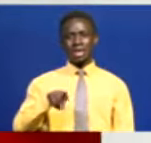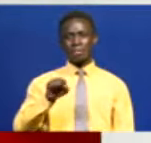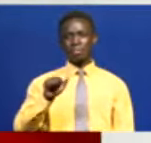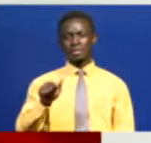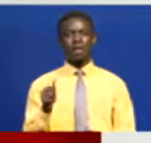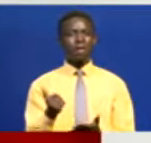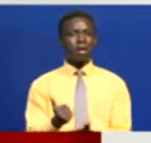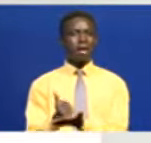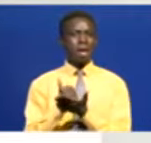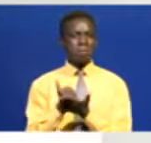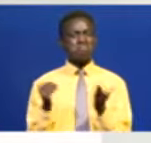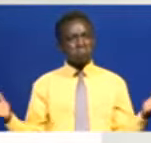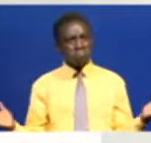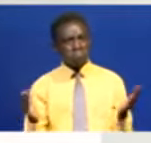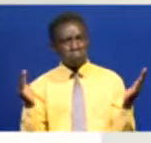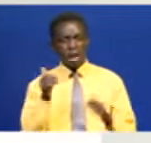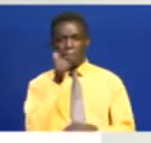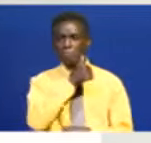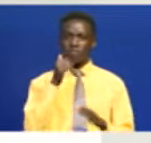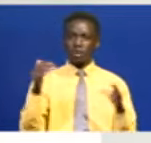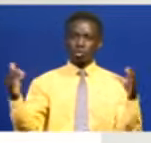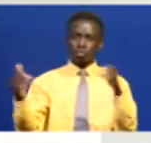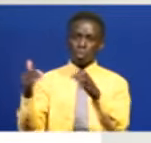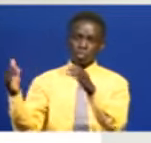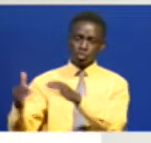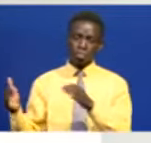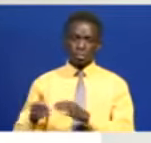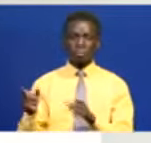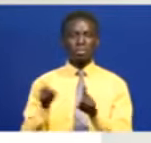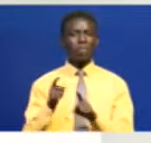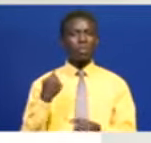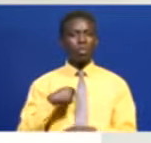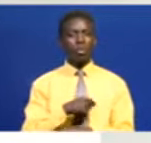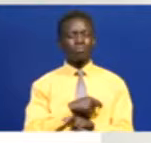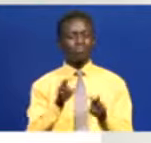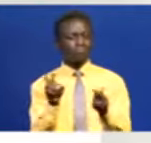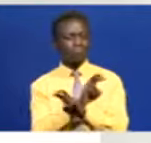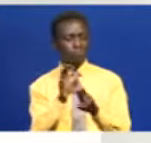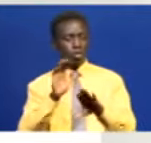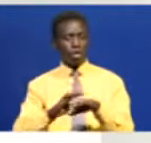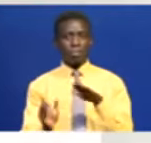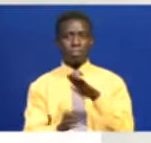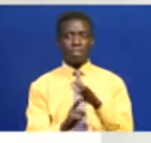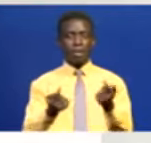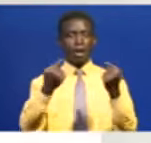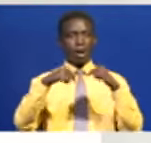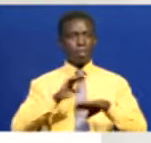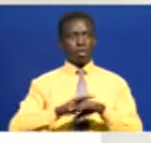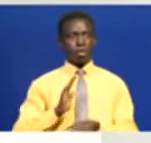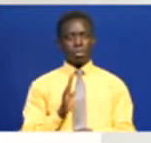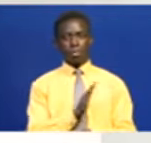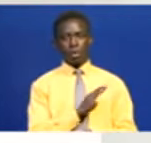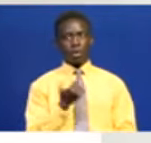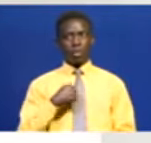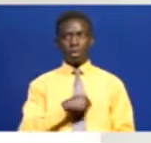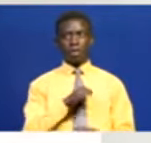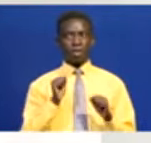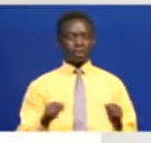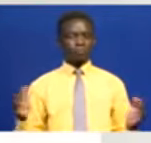the private sector, and also looking at the ministry. The ministry would come on board and we're able to mobilize